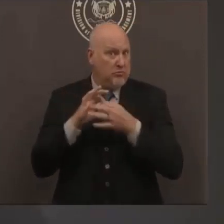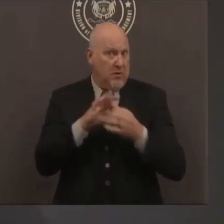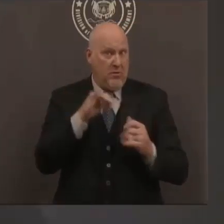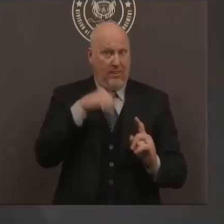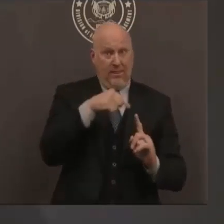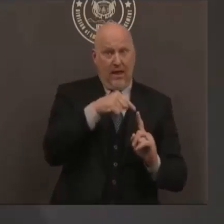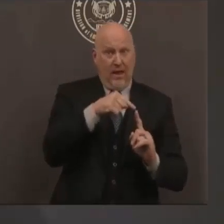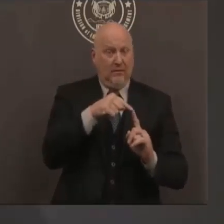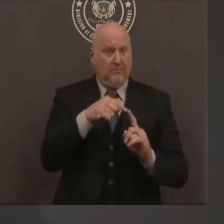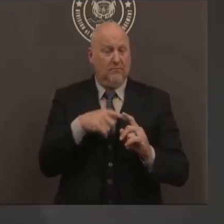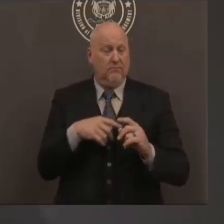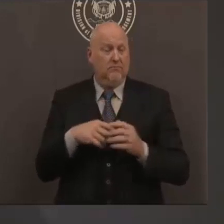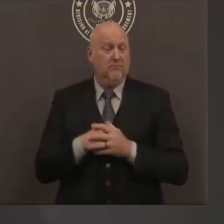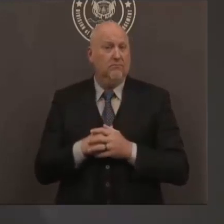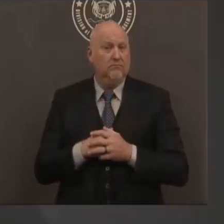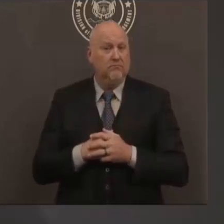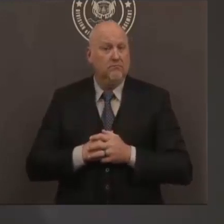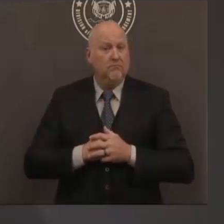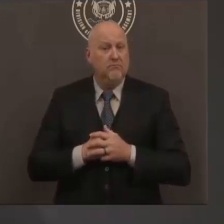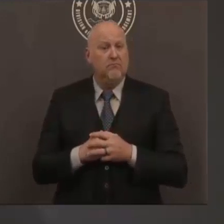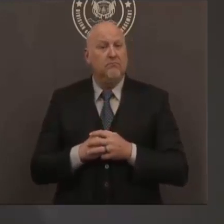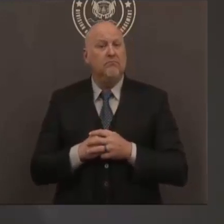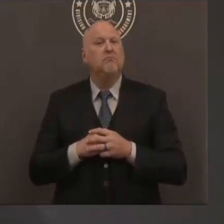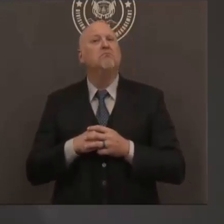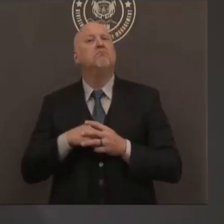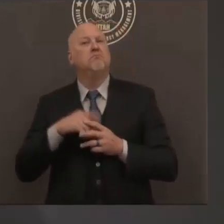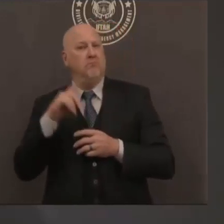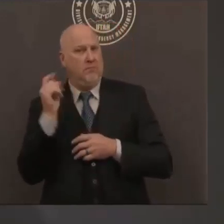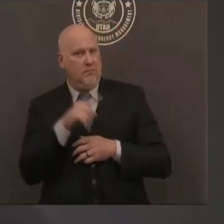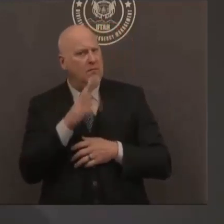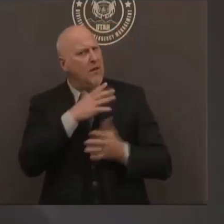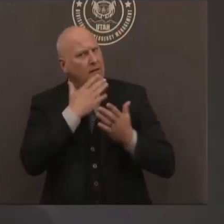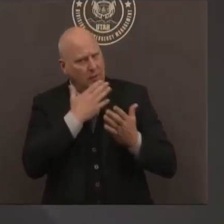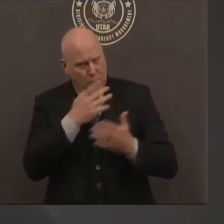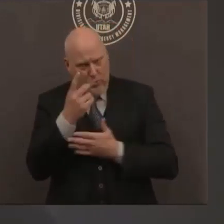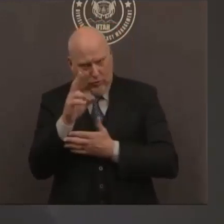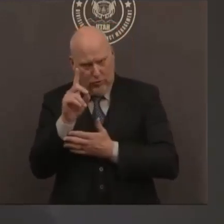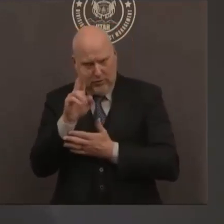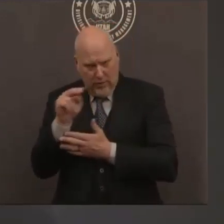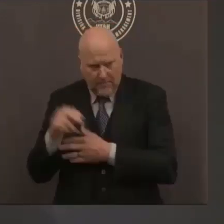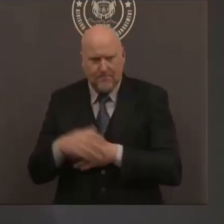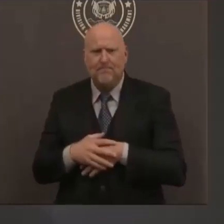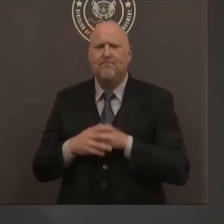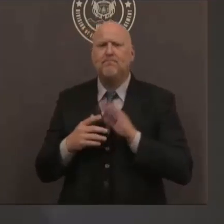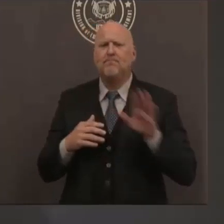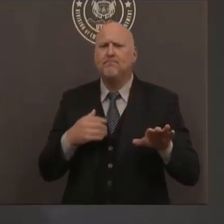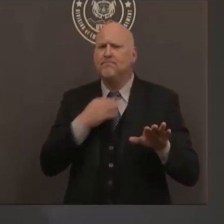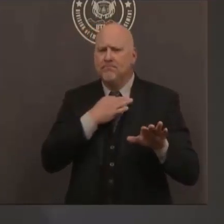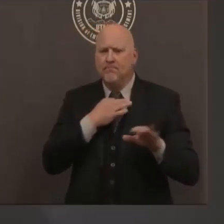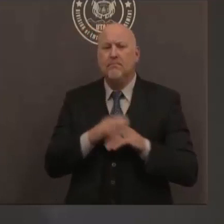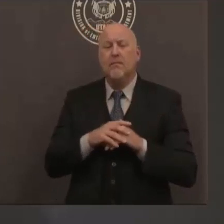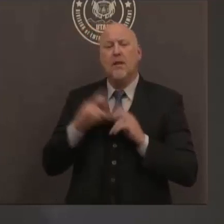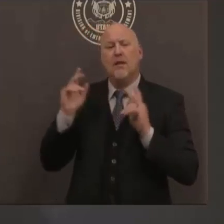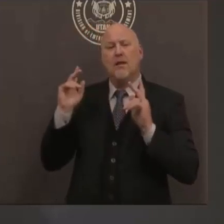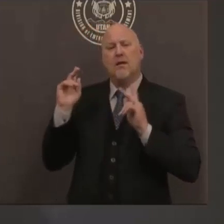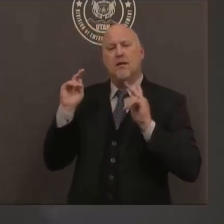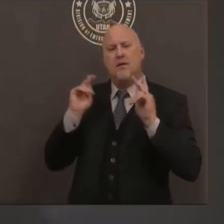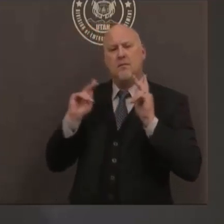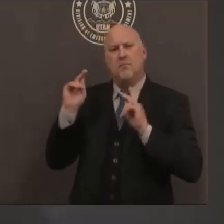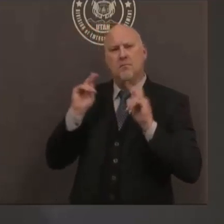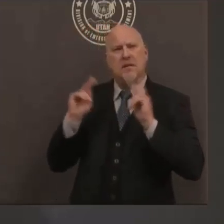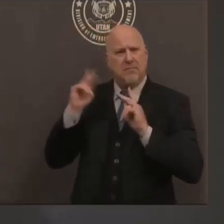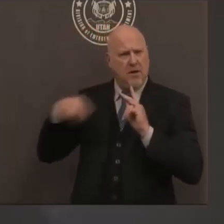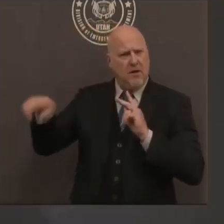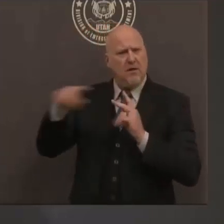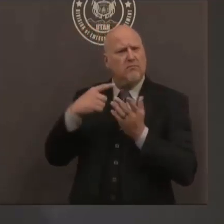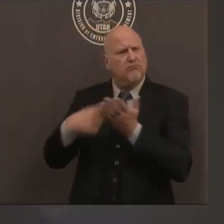Thank you, Dr. Dunn. There's been some talk about herd immunity. That the idea is being that the curve has been flattened,